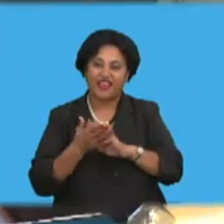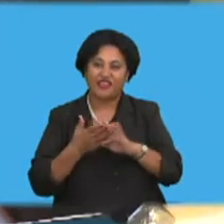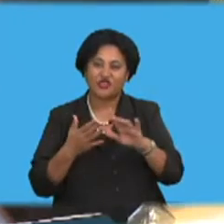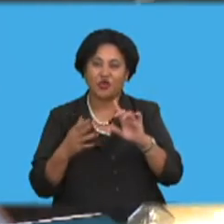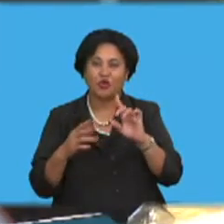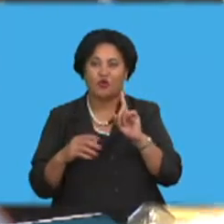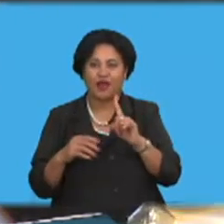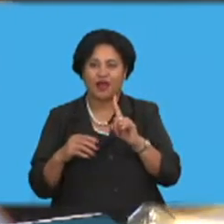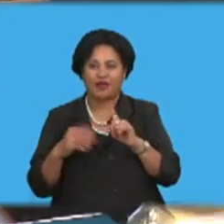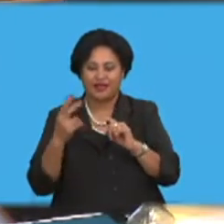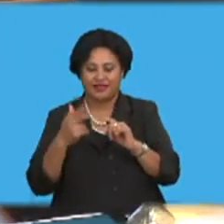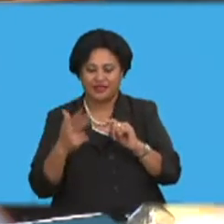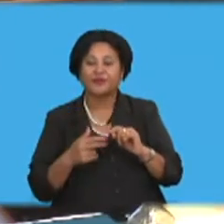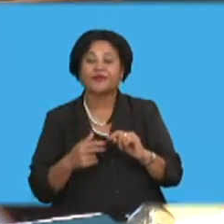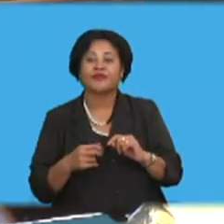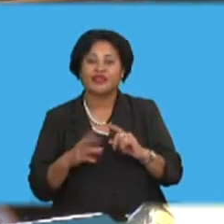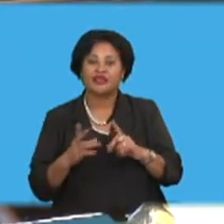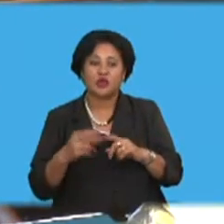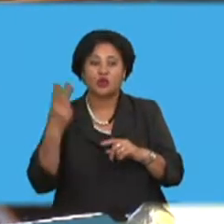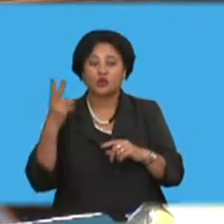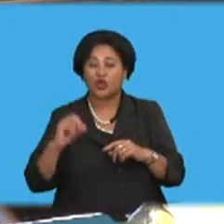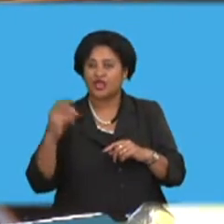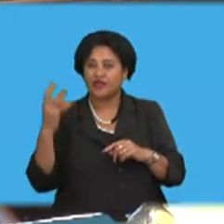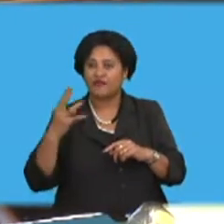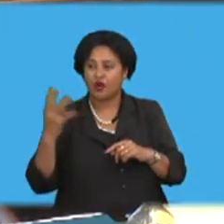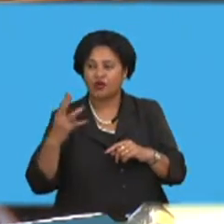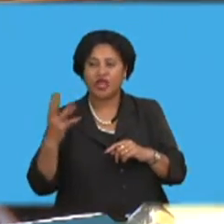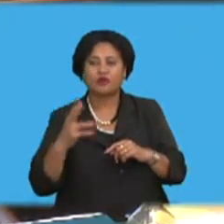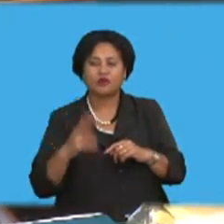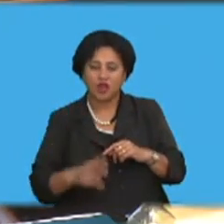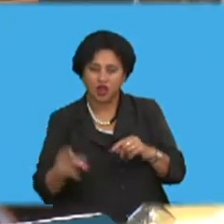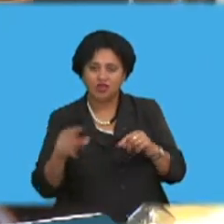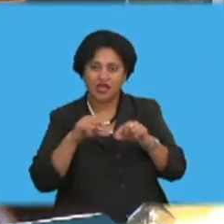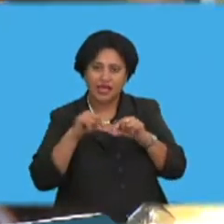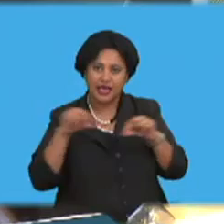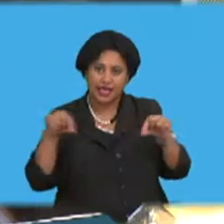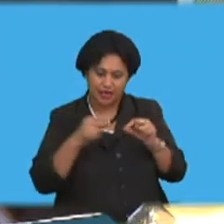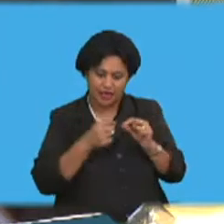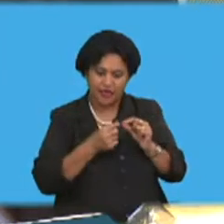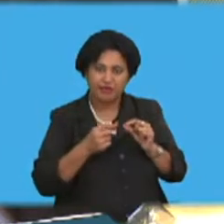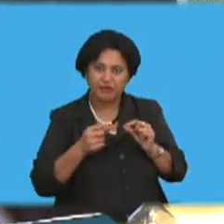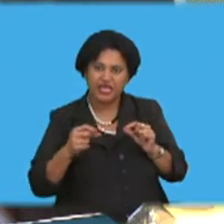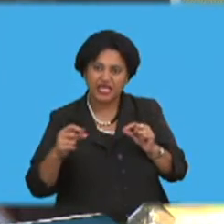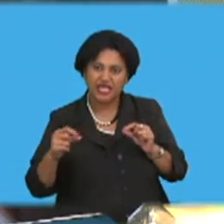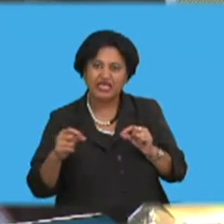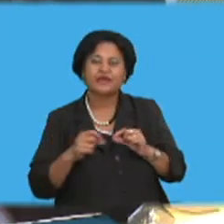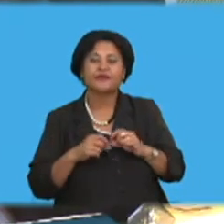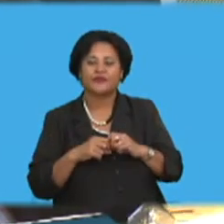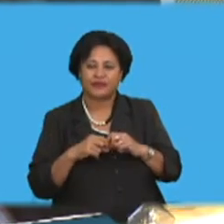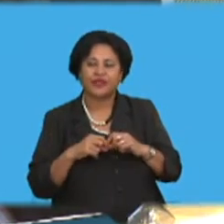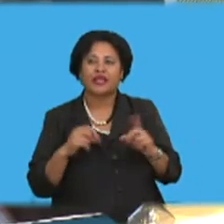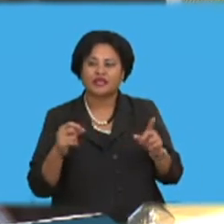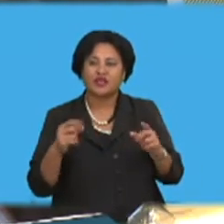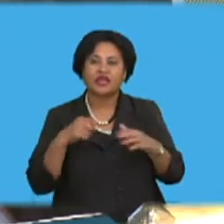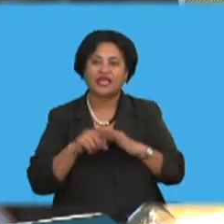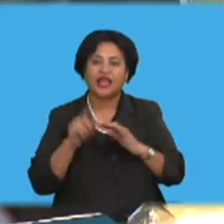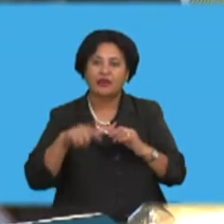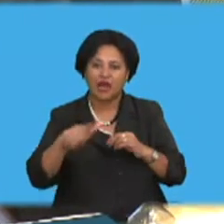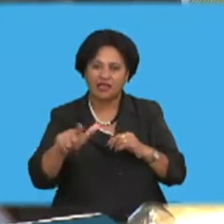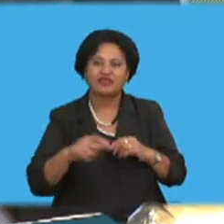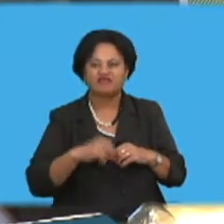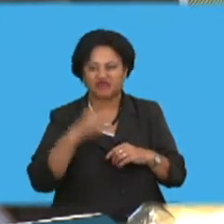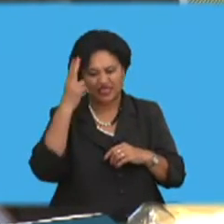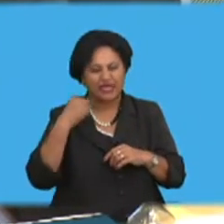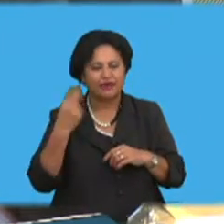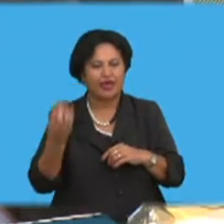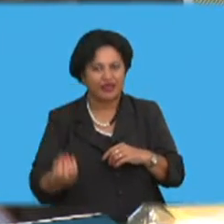Timothy. 2014, Madam Speaker, I launched the Mung Bean in Bulileka in Lamasa. It was named Samrat.